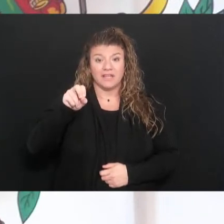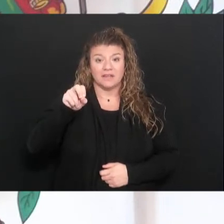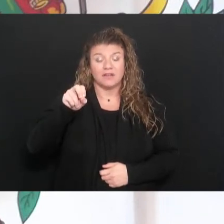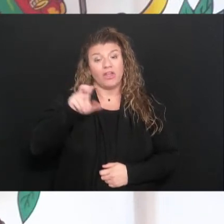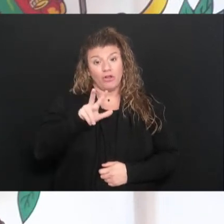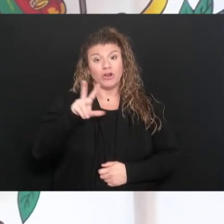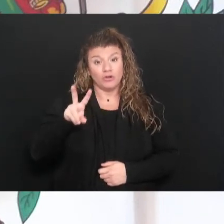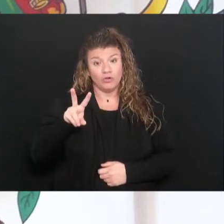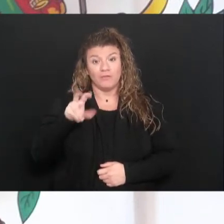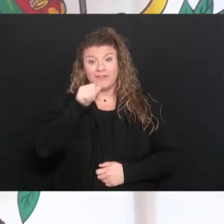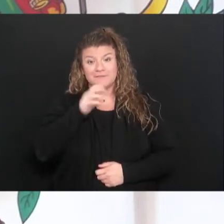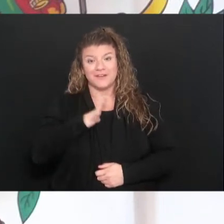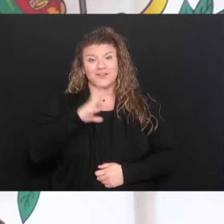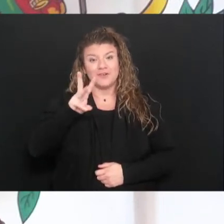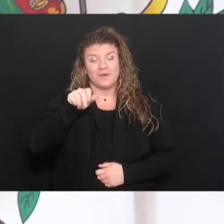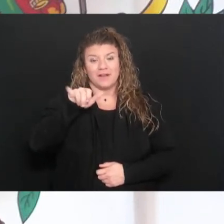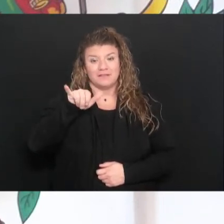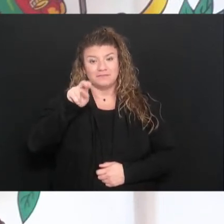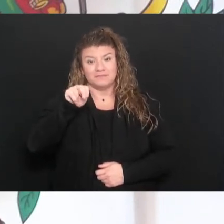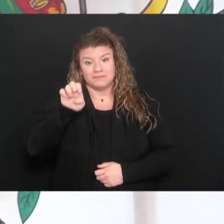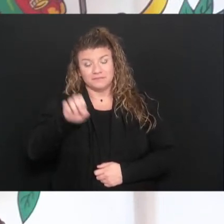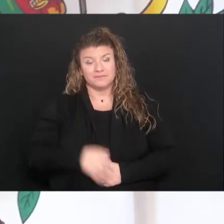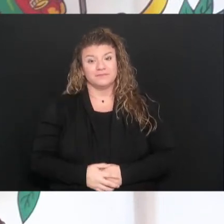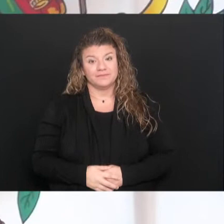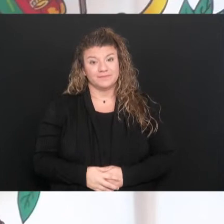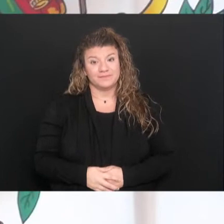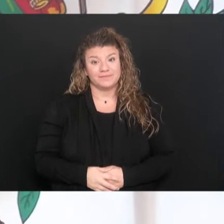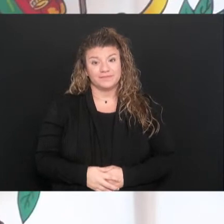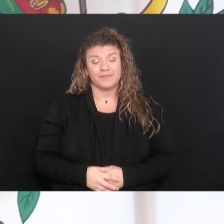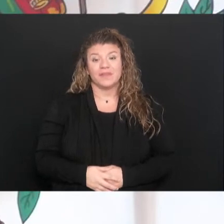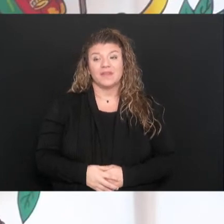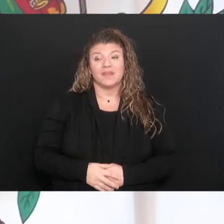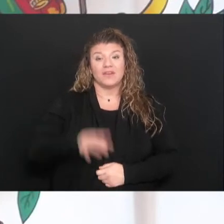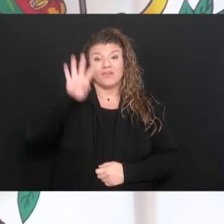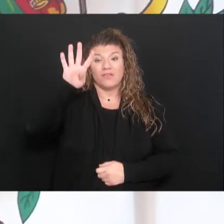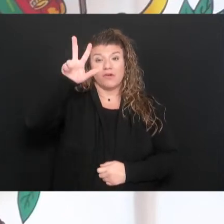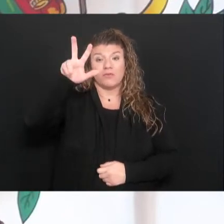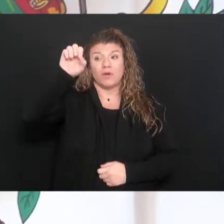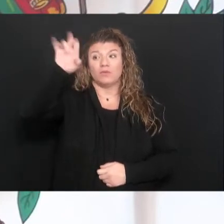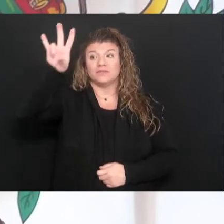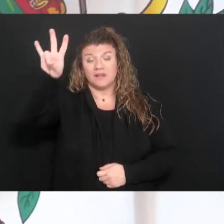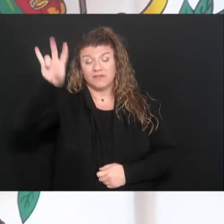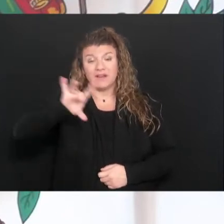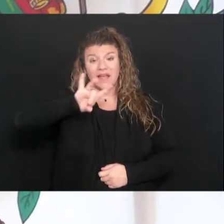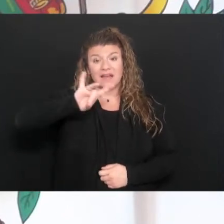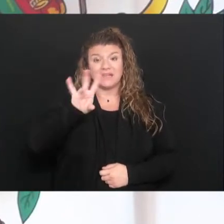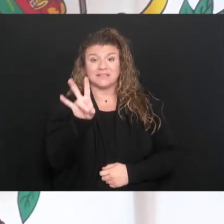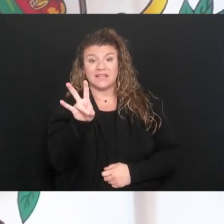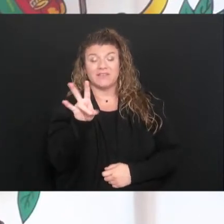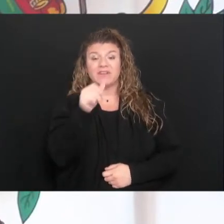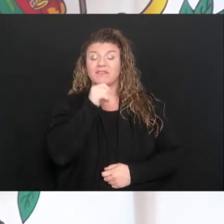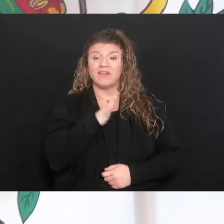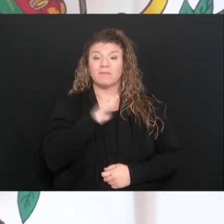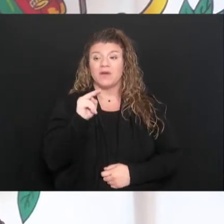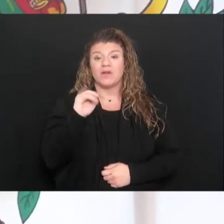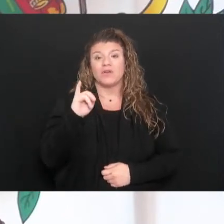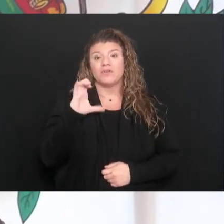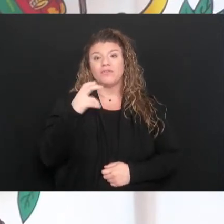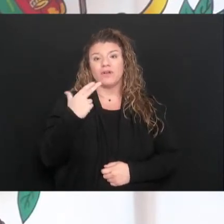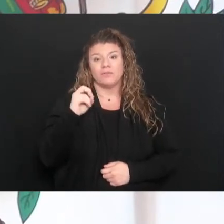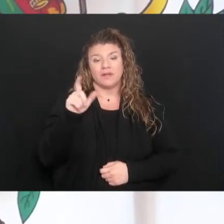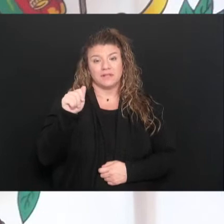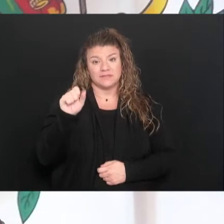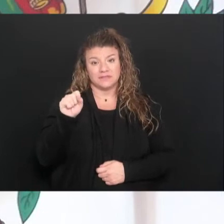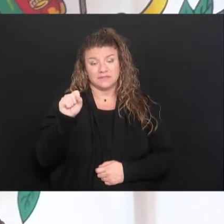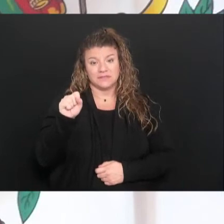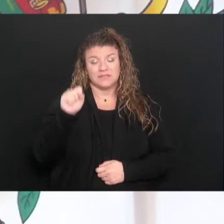32-year-old female from Wayne County. The 4,307th death, an 87-year-old female from Nicholas County.